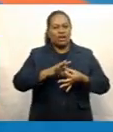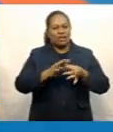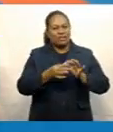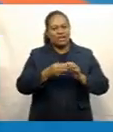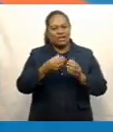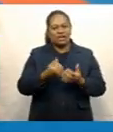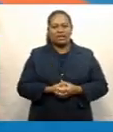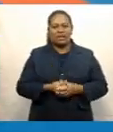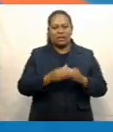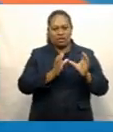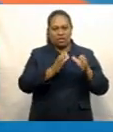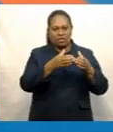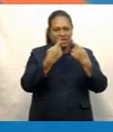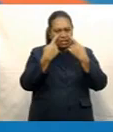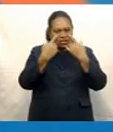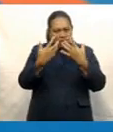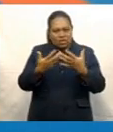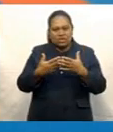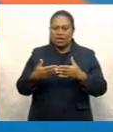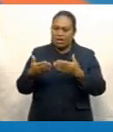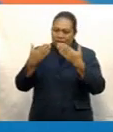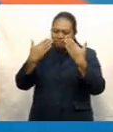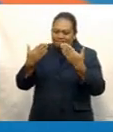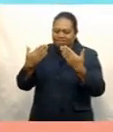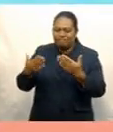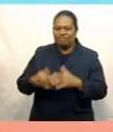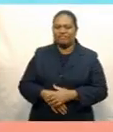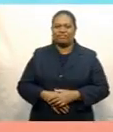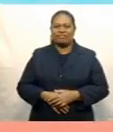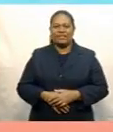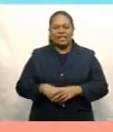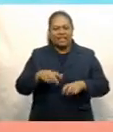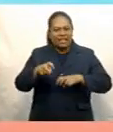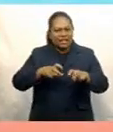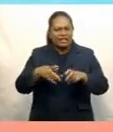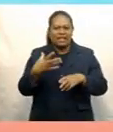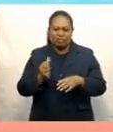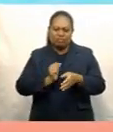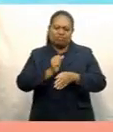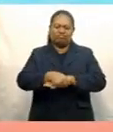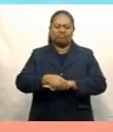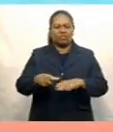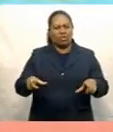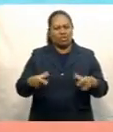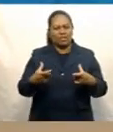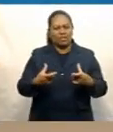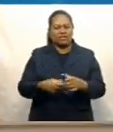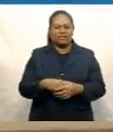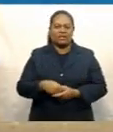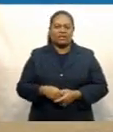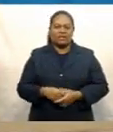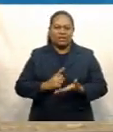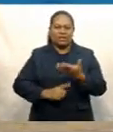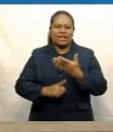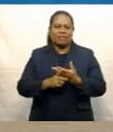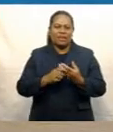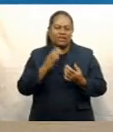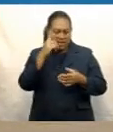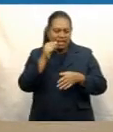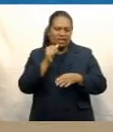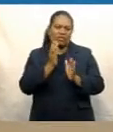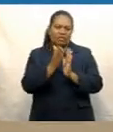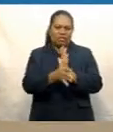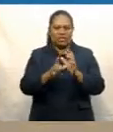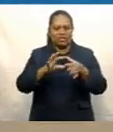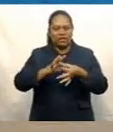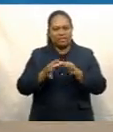Executive Lorraine Ma commended the athletes who have had to overcome many challenges to attempt qualification for the Tokyo Games. Ma says that